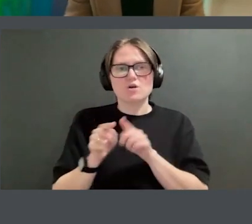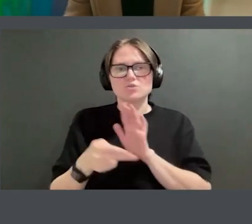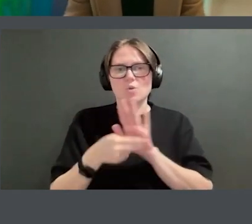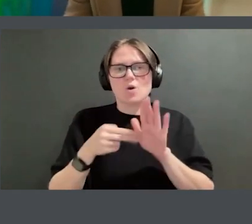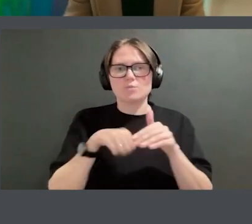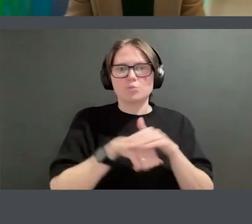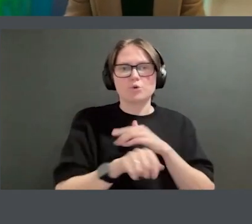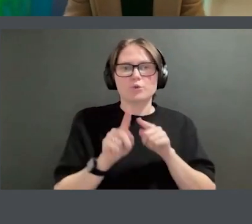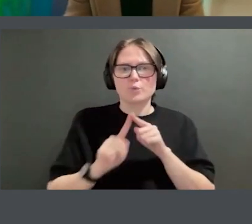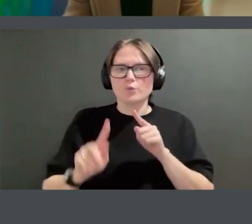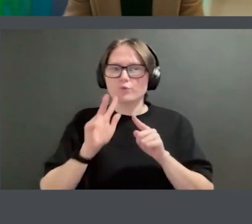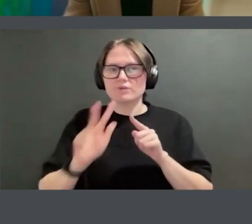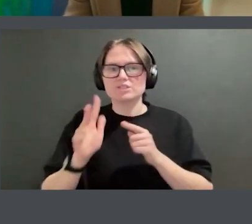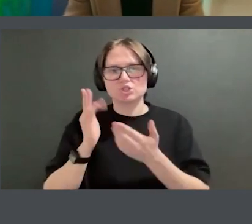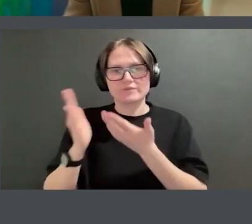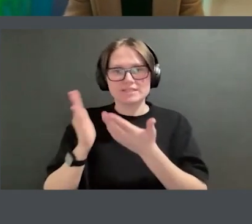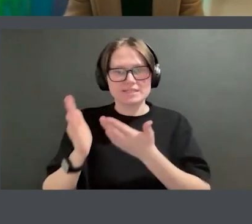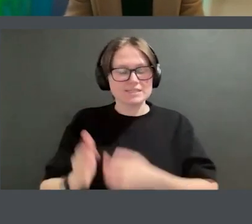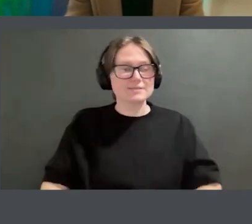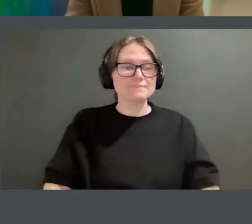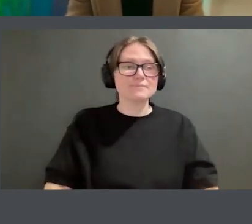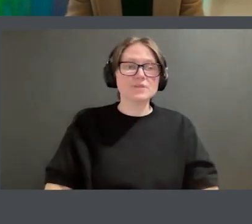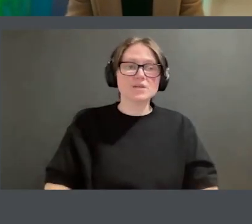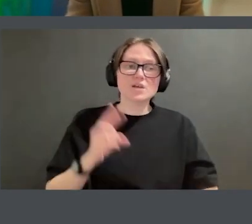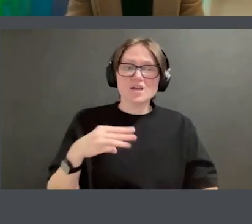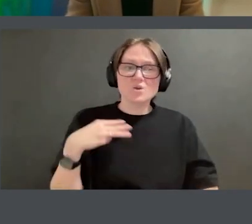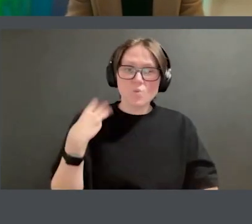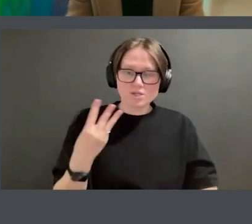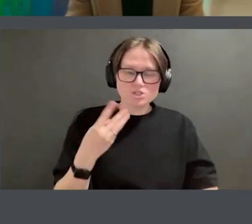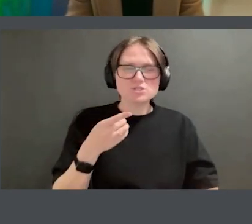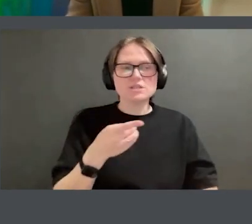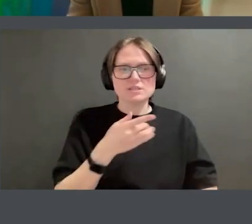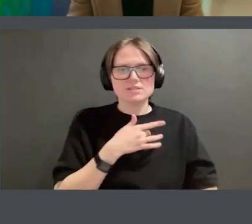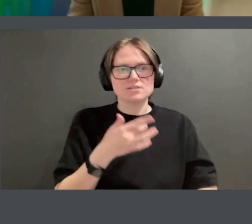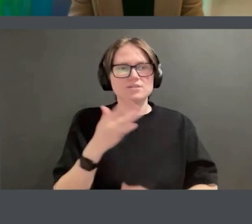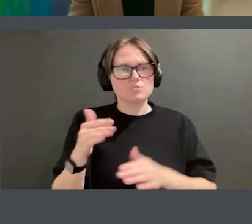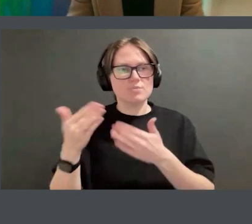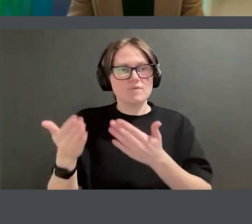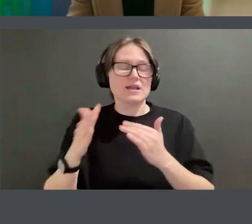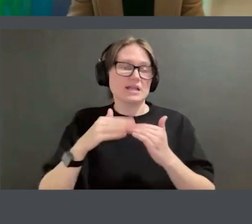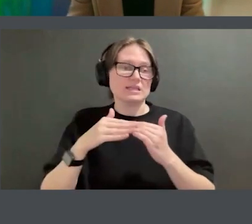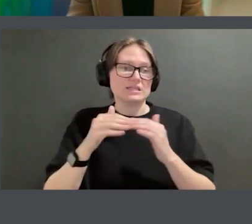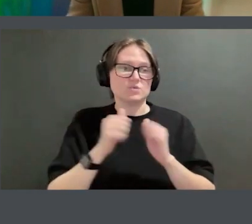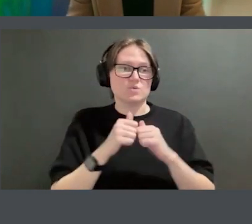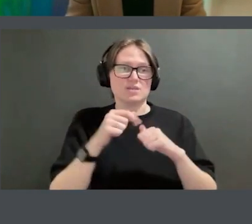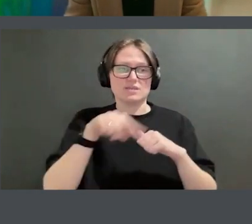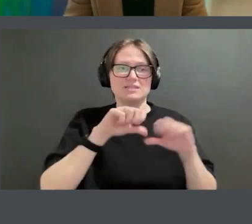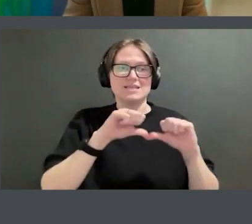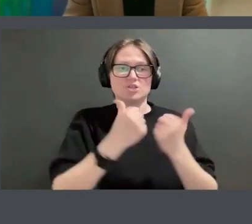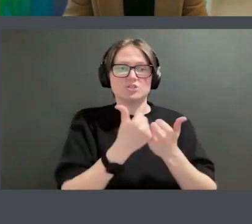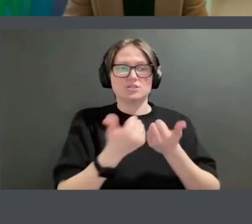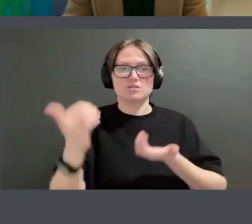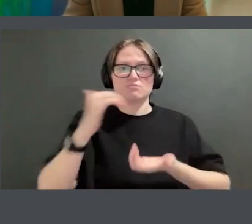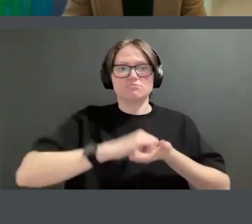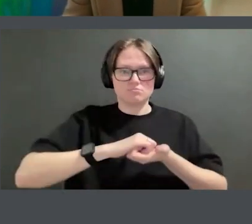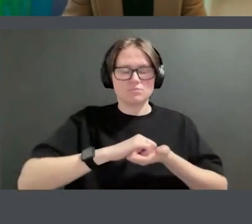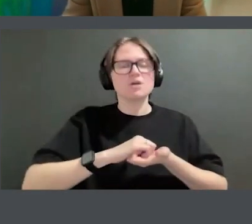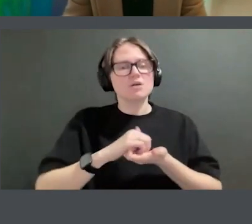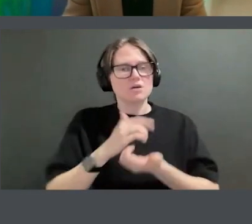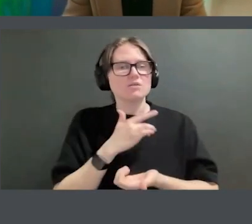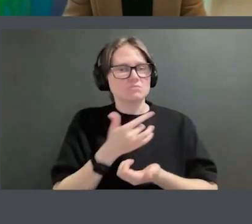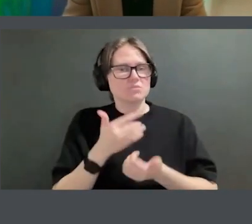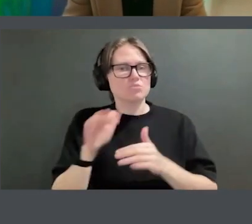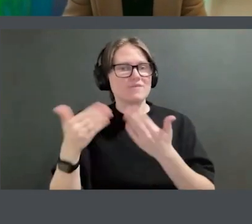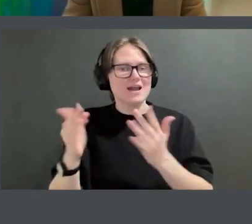services. In Washington, for the most part, these are provided, at least with the agencies that we work with most commonly, these are mostly